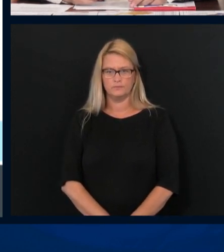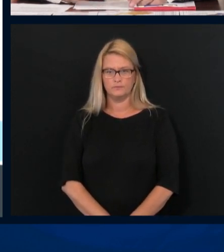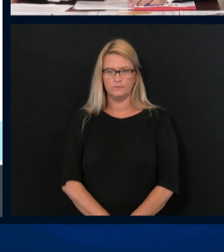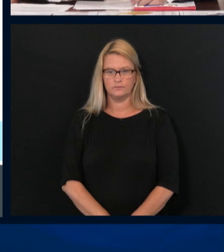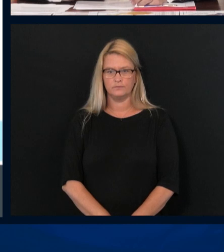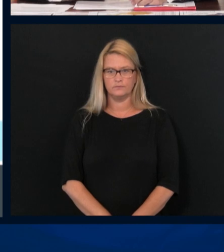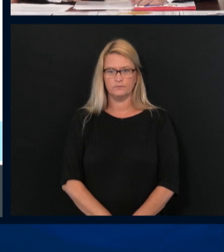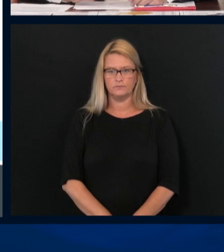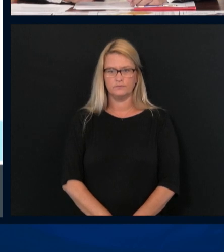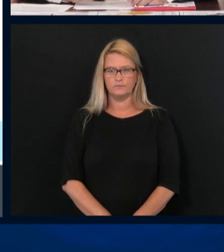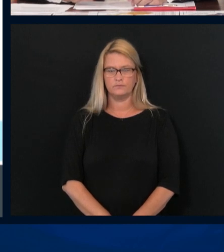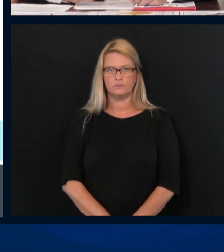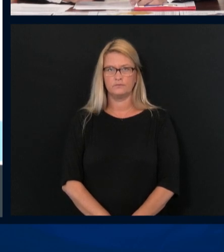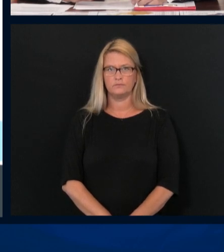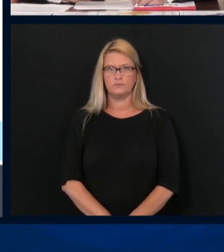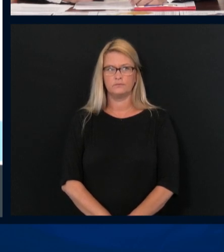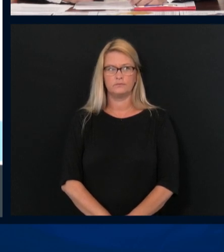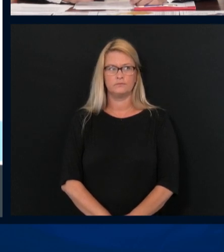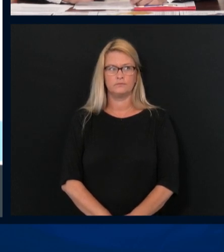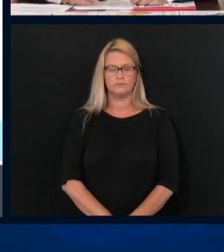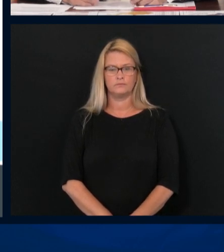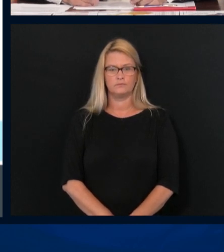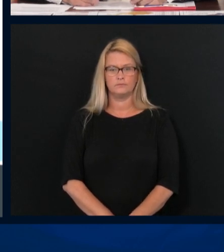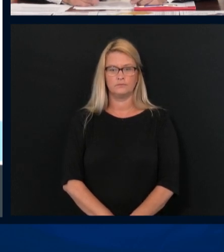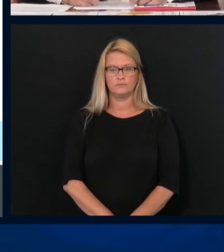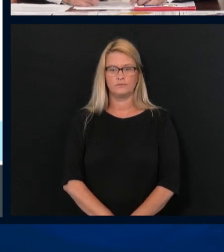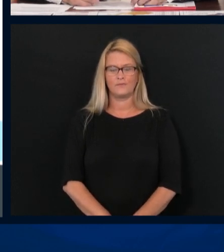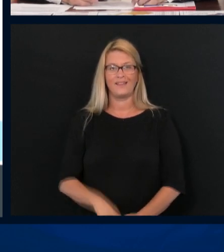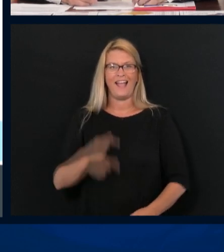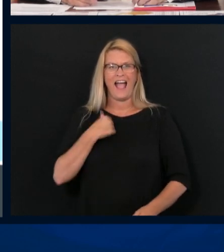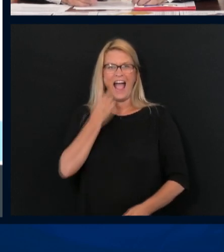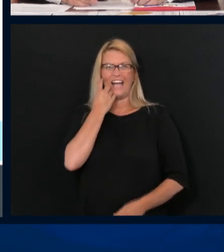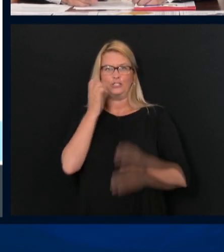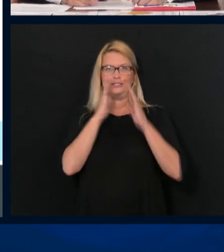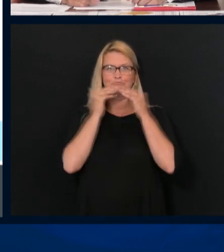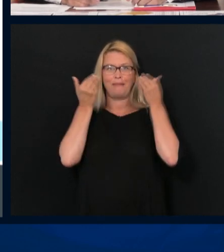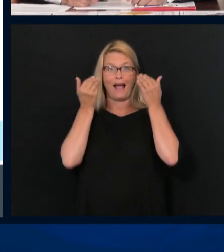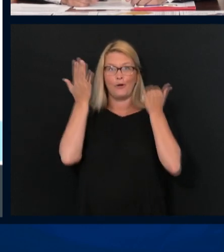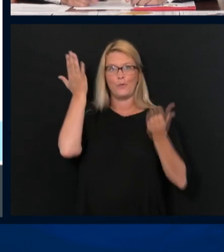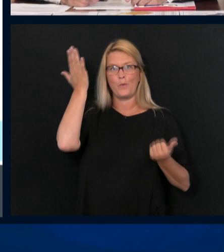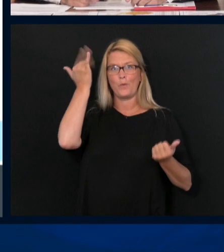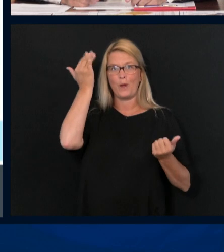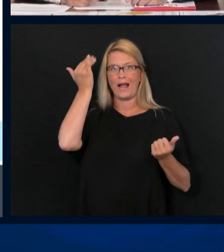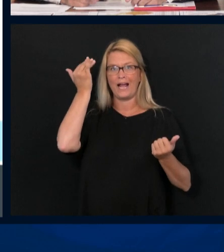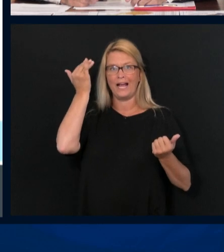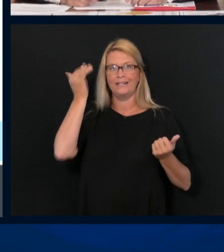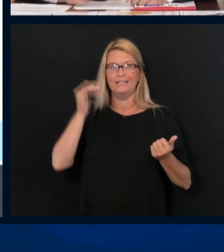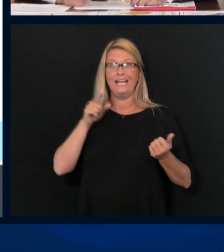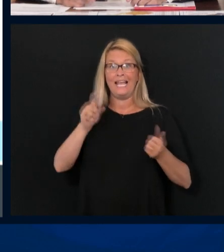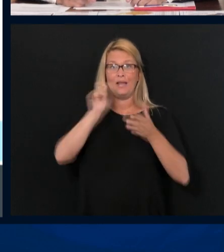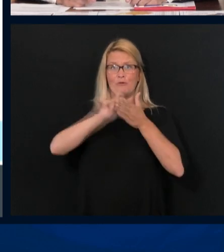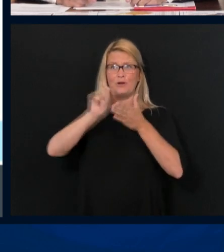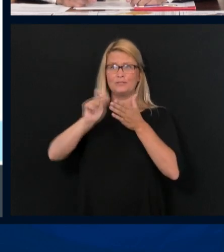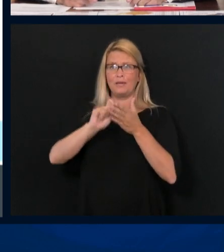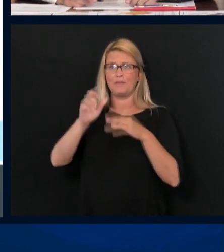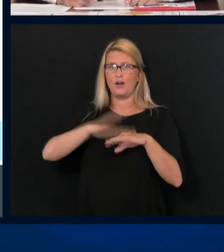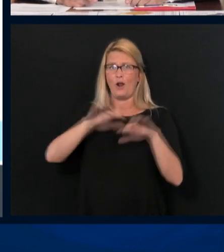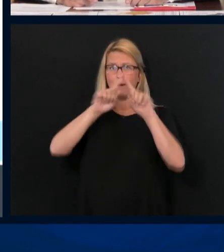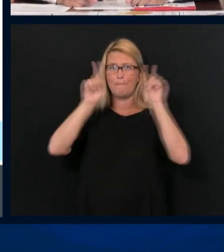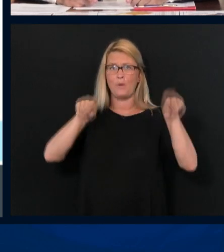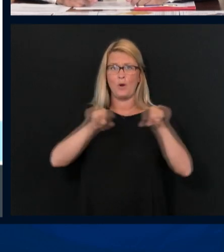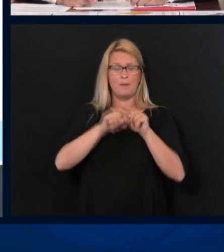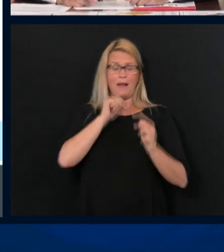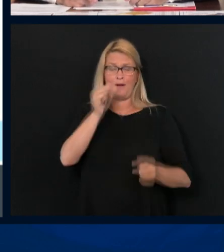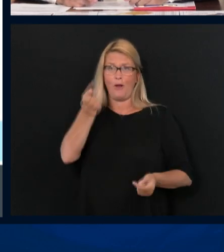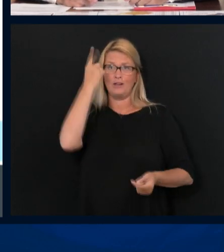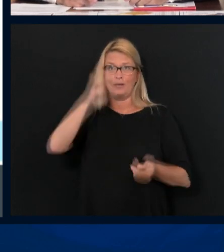one of the fellows that here just wrote something on the board, and that's why I smiled during everything. I can't possibly understand what it is,